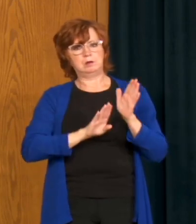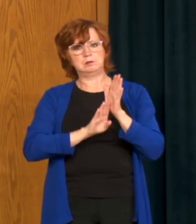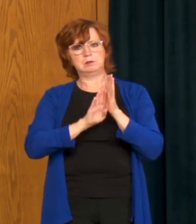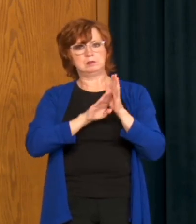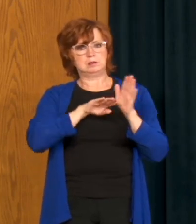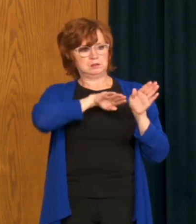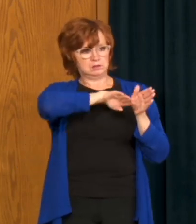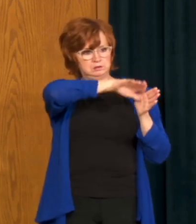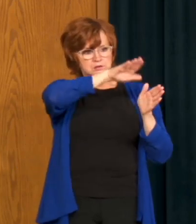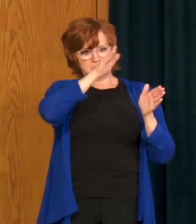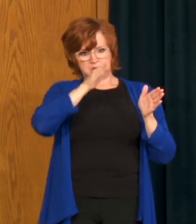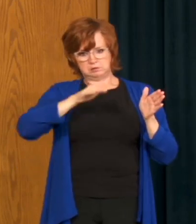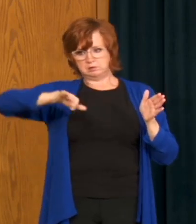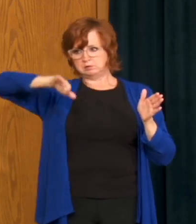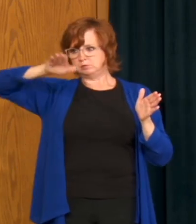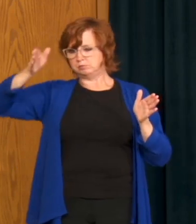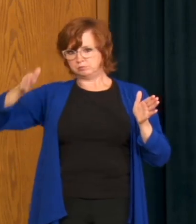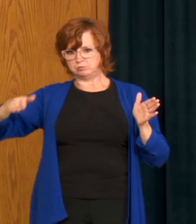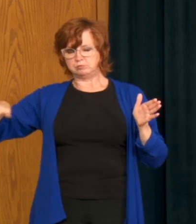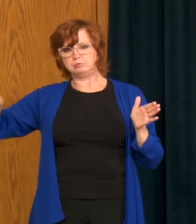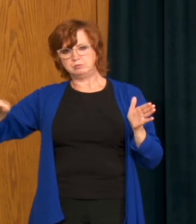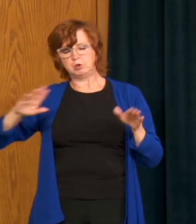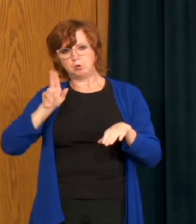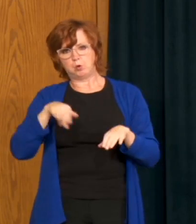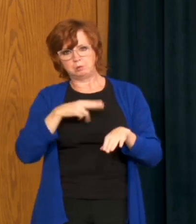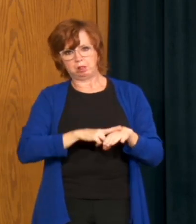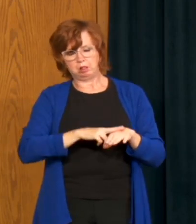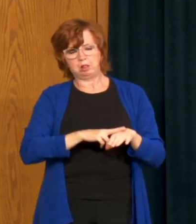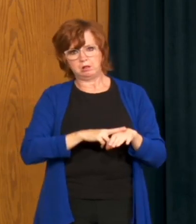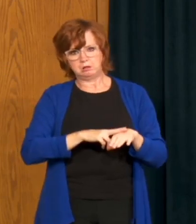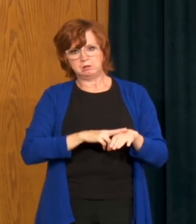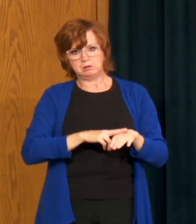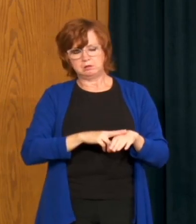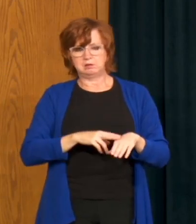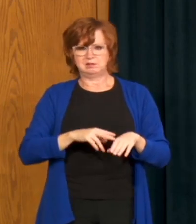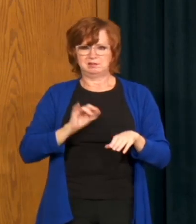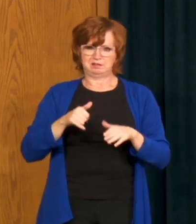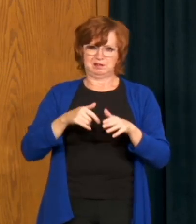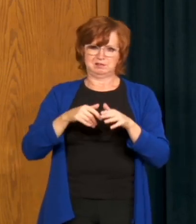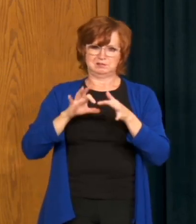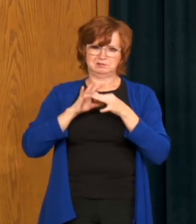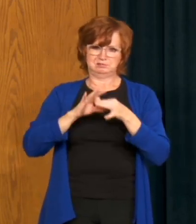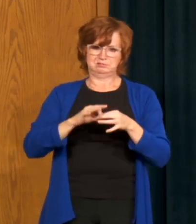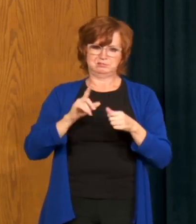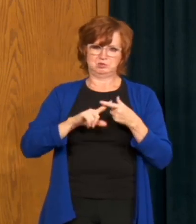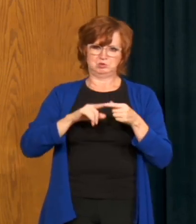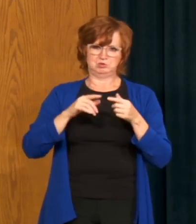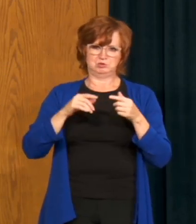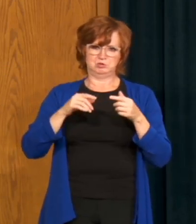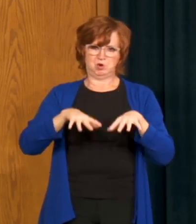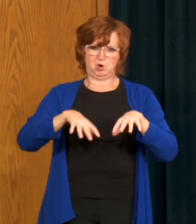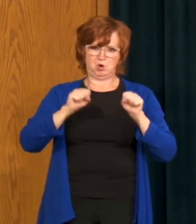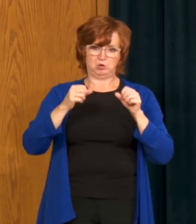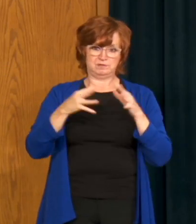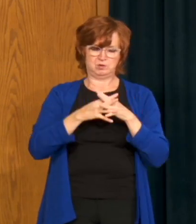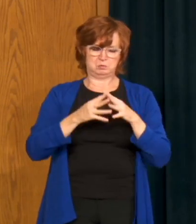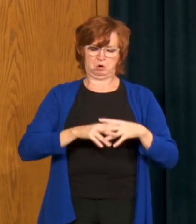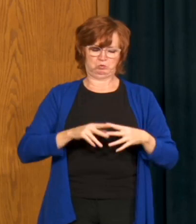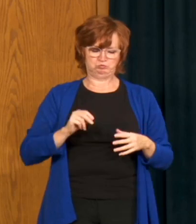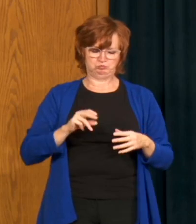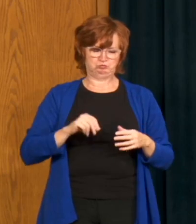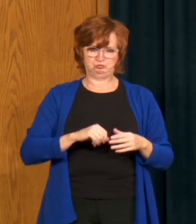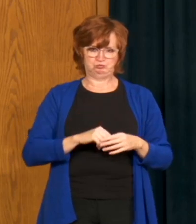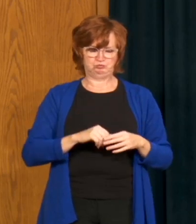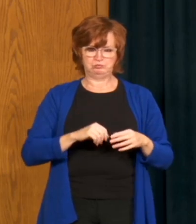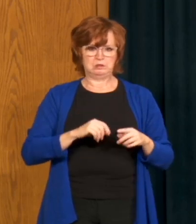in itself should not be the decision point to be a host community. I think the fact that we have low transmission is a good thing, but if we were to see a bit,